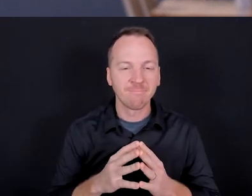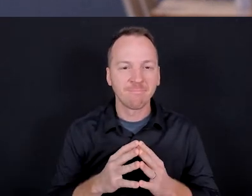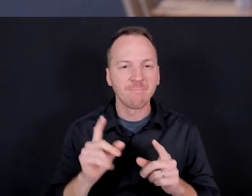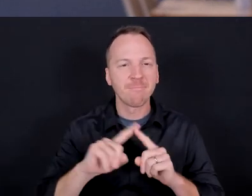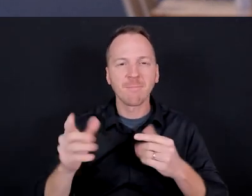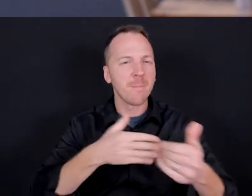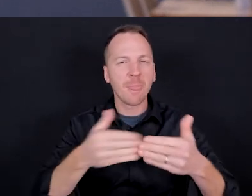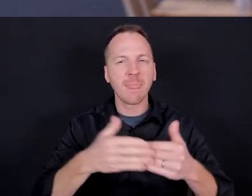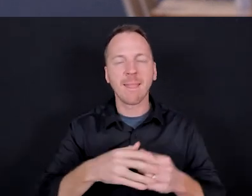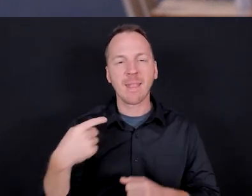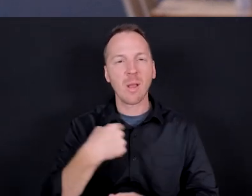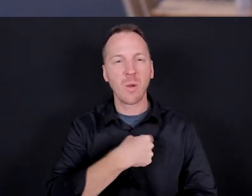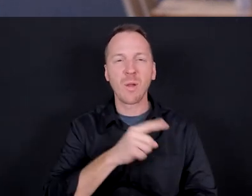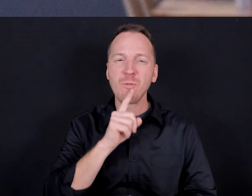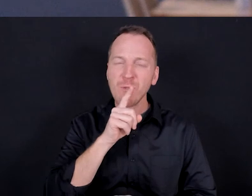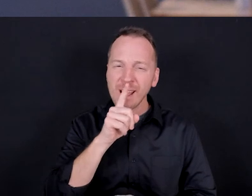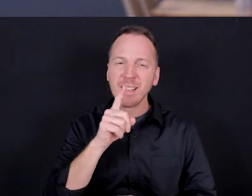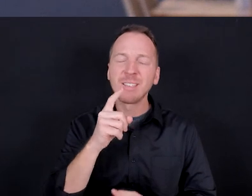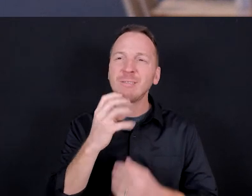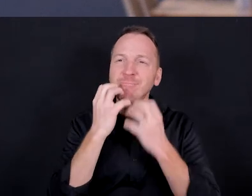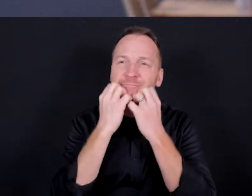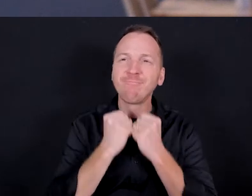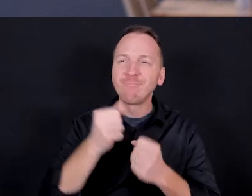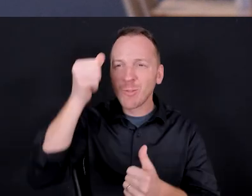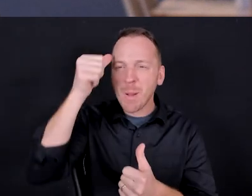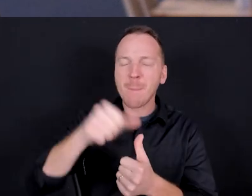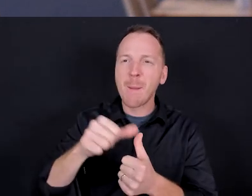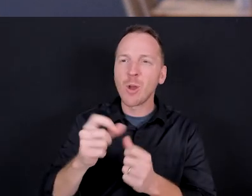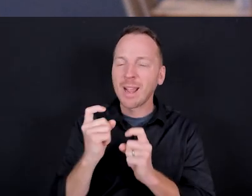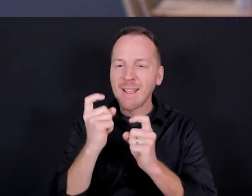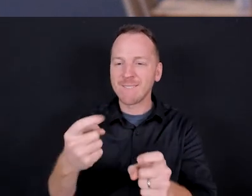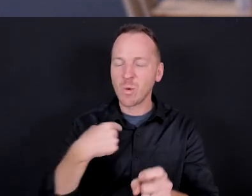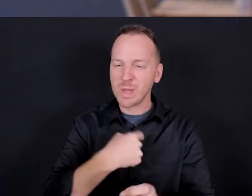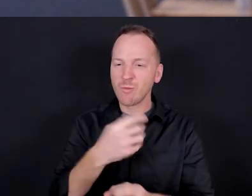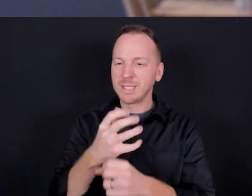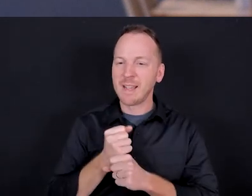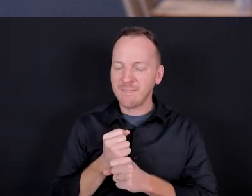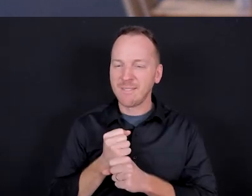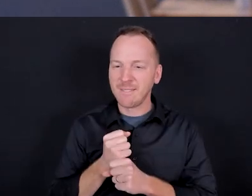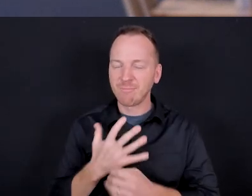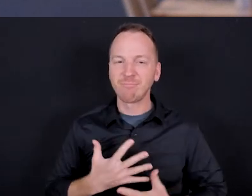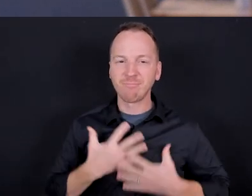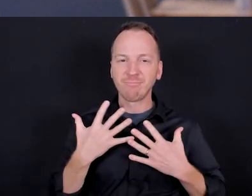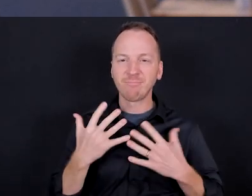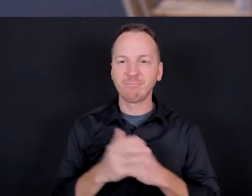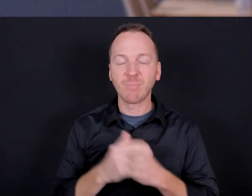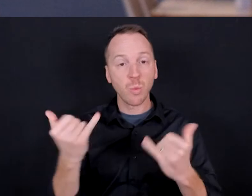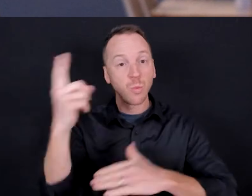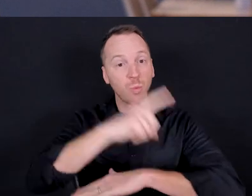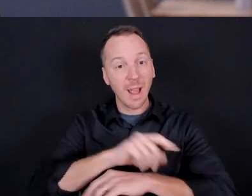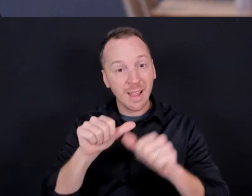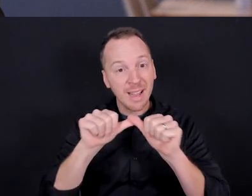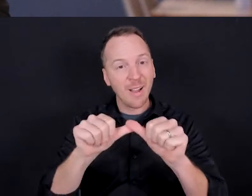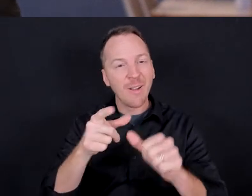Whatever the case, we long remember treasured gifts that we receive. And even today, they